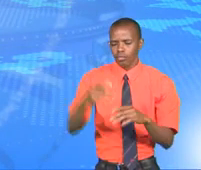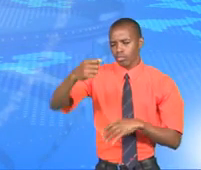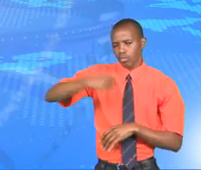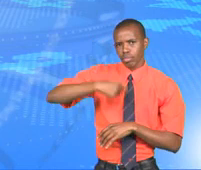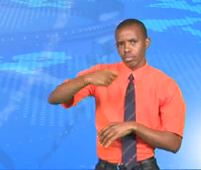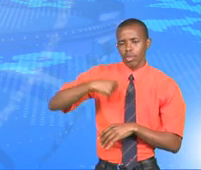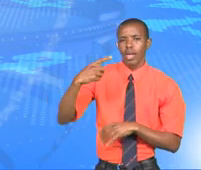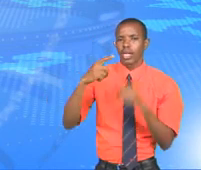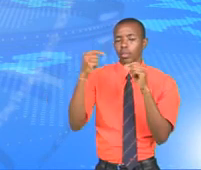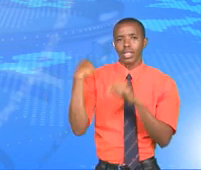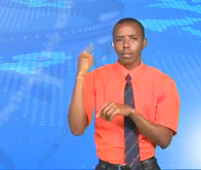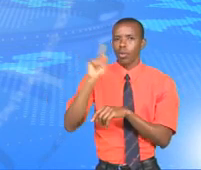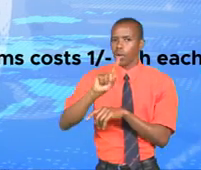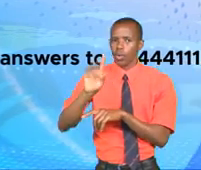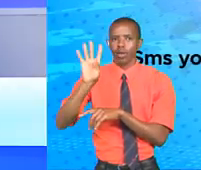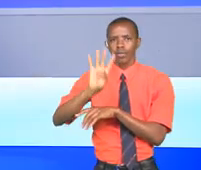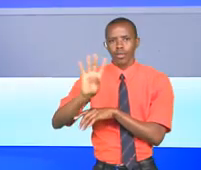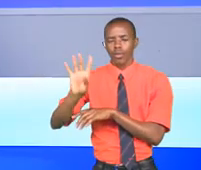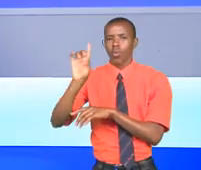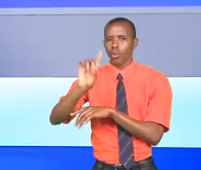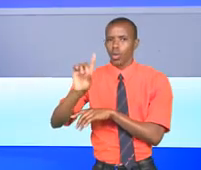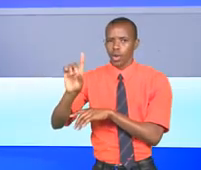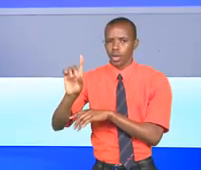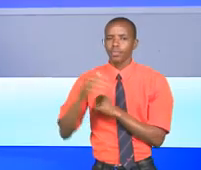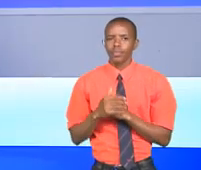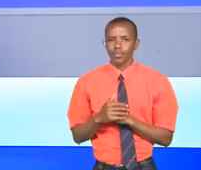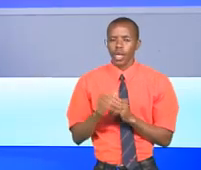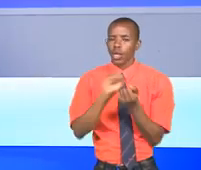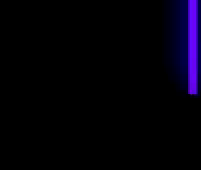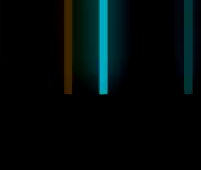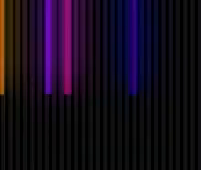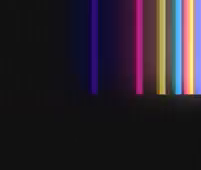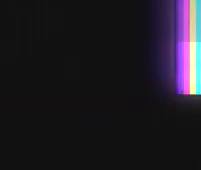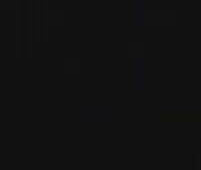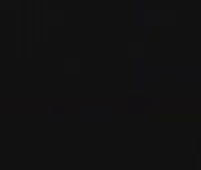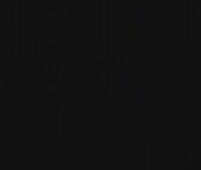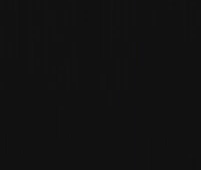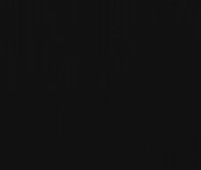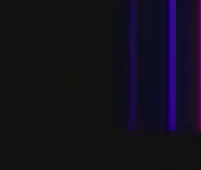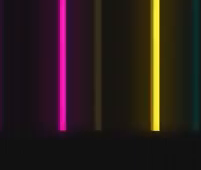your feedback to our SMS line 111 444 111 and at Switch TV Kenya.